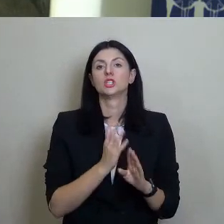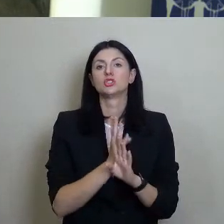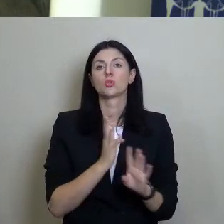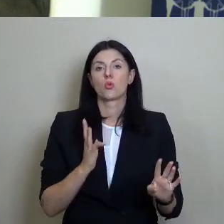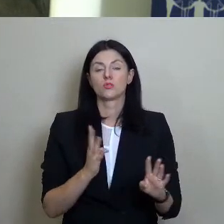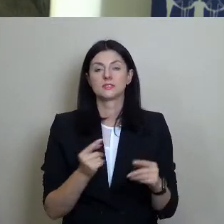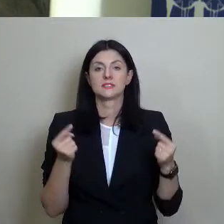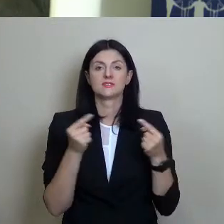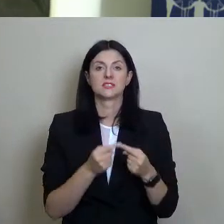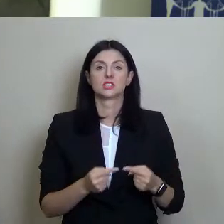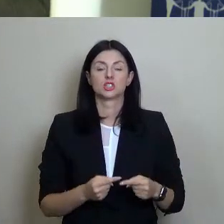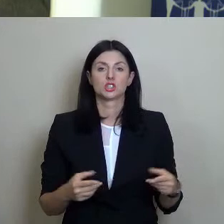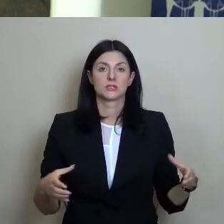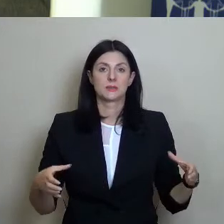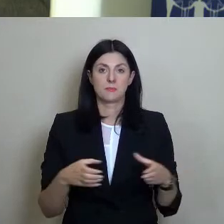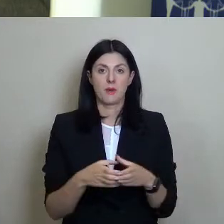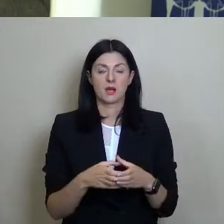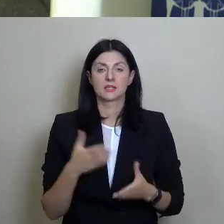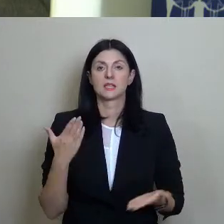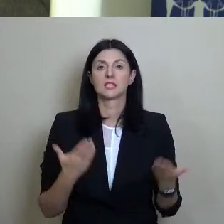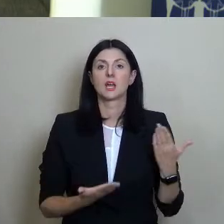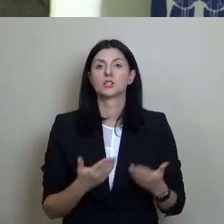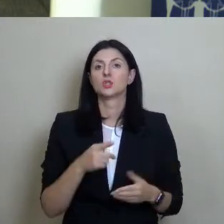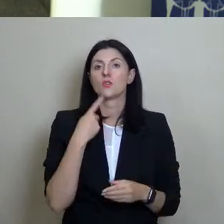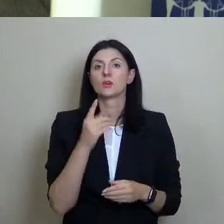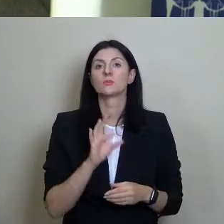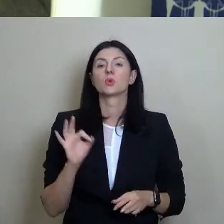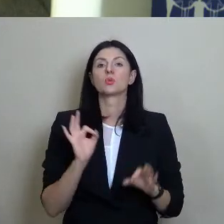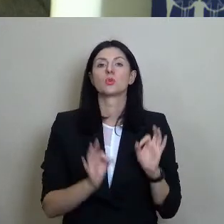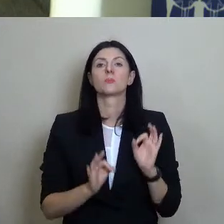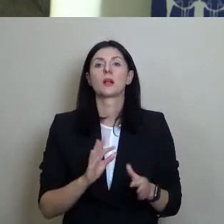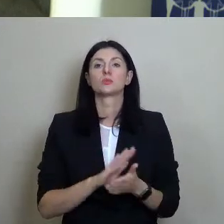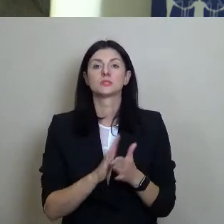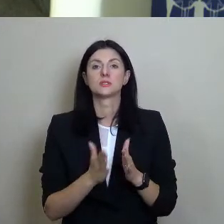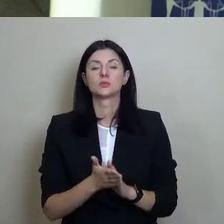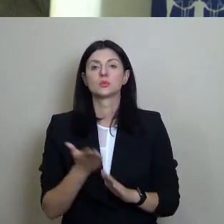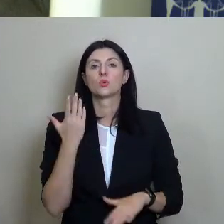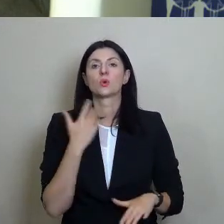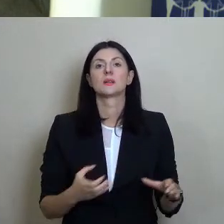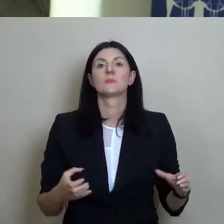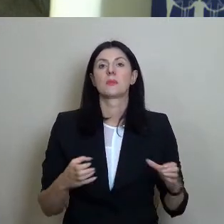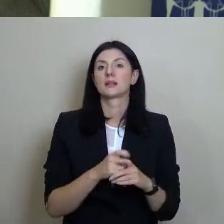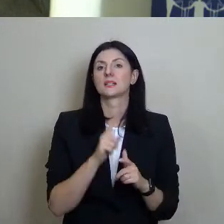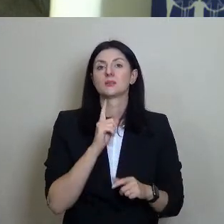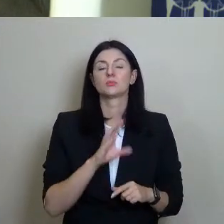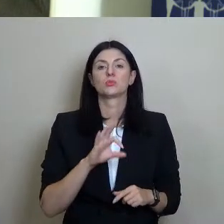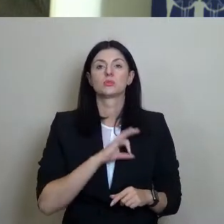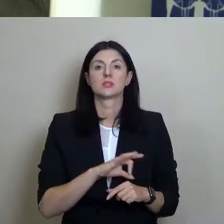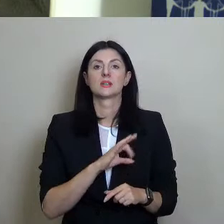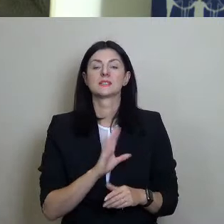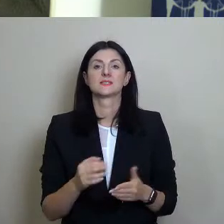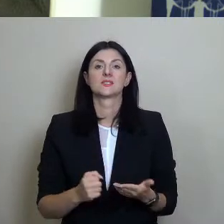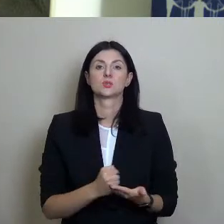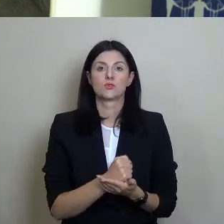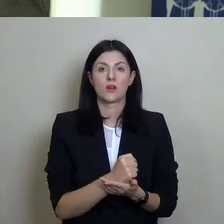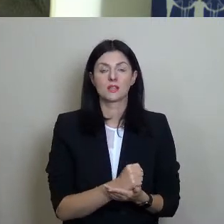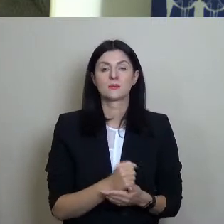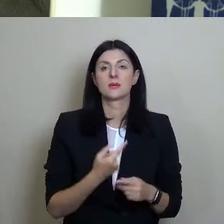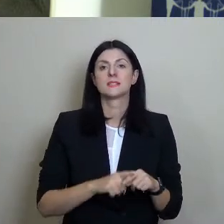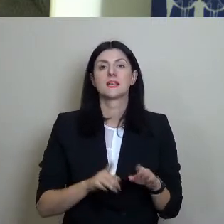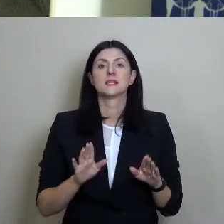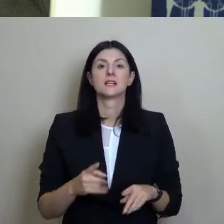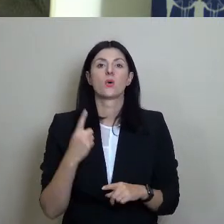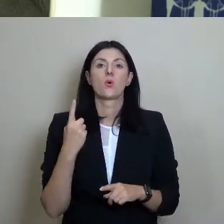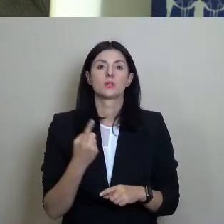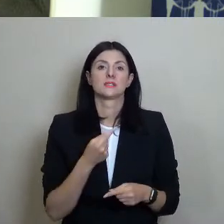are being distributed in accordance with the order which has been established by the